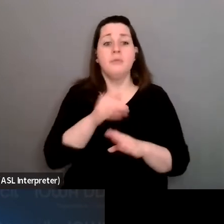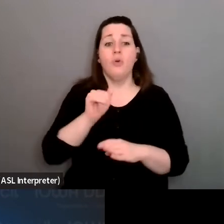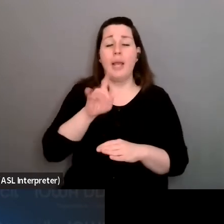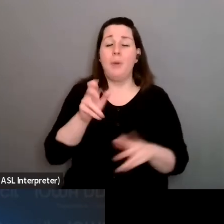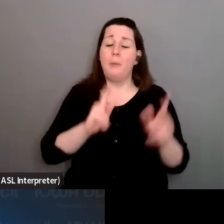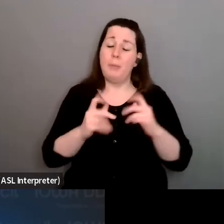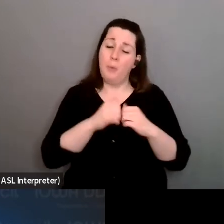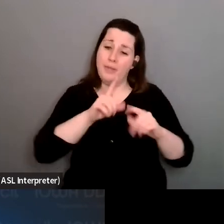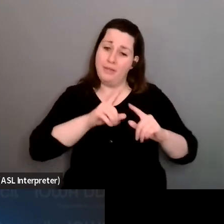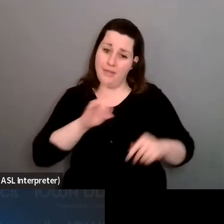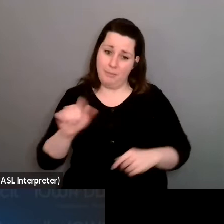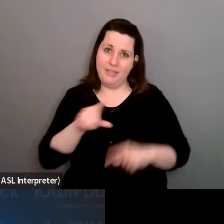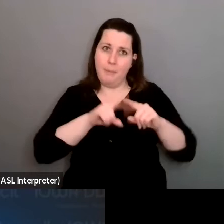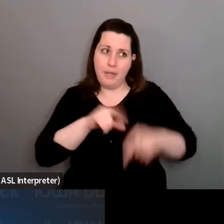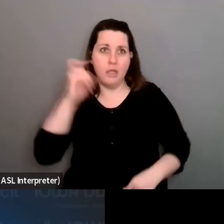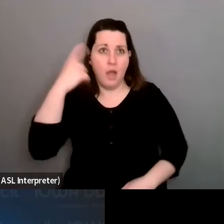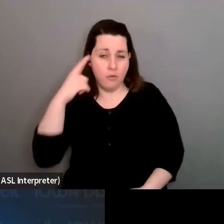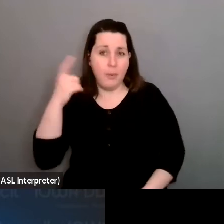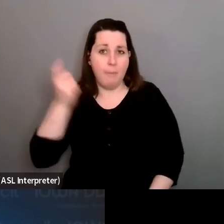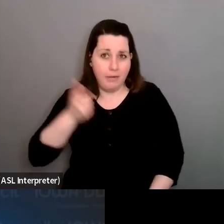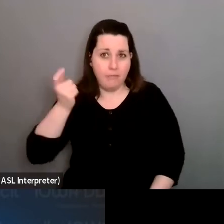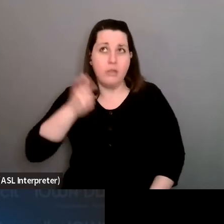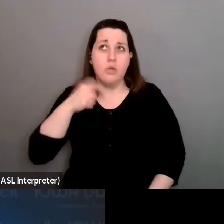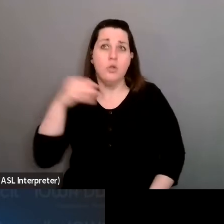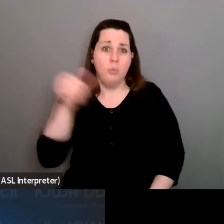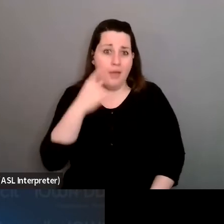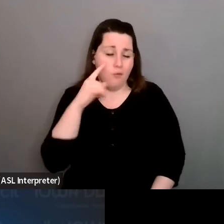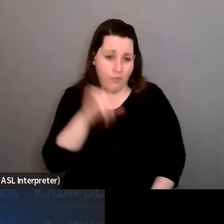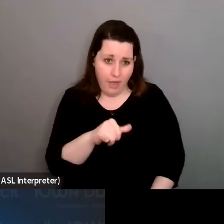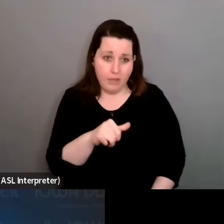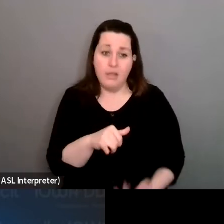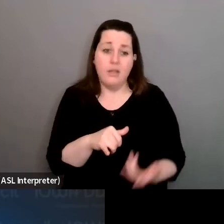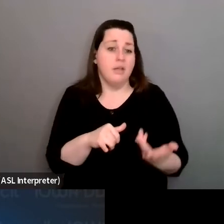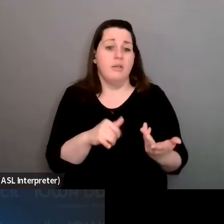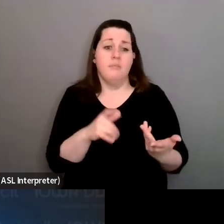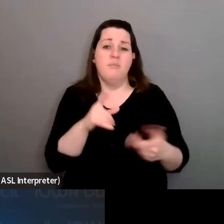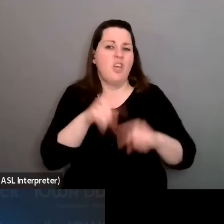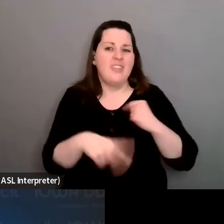upon government benefits to cover the high cost of living with a disability couldn't have savings of more than